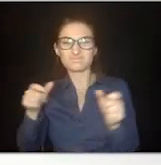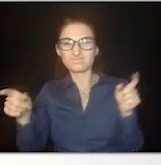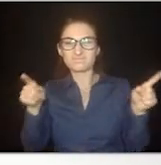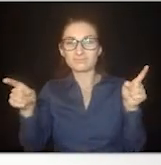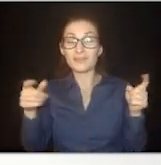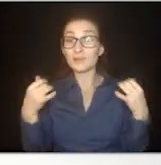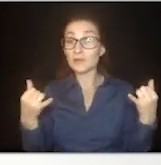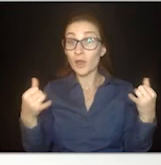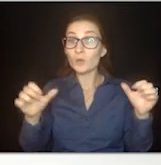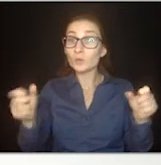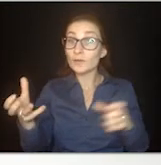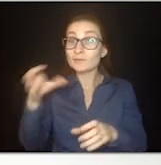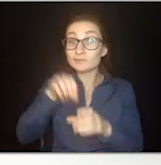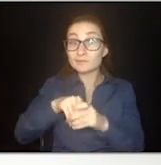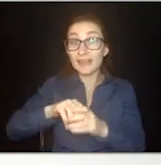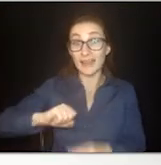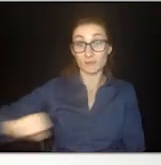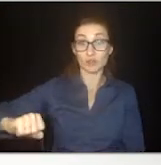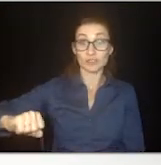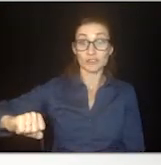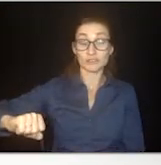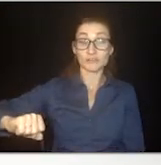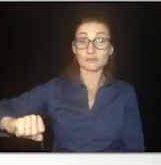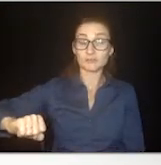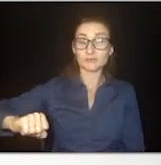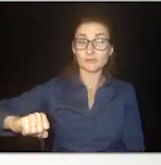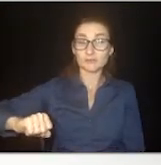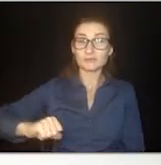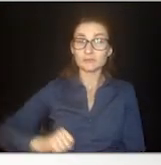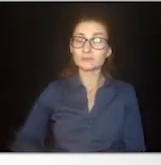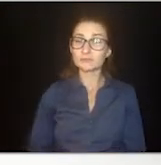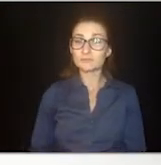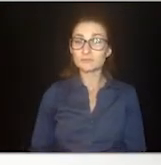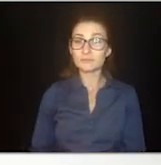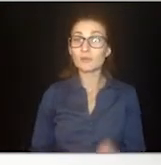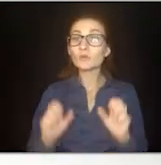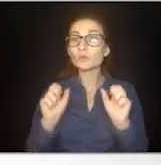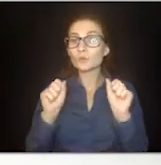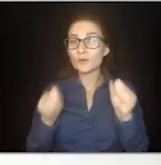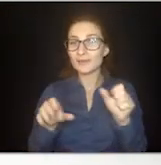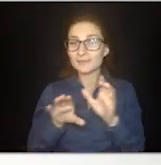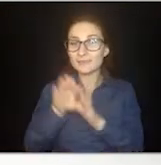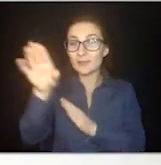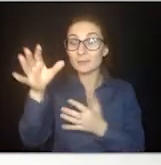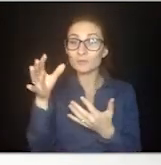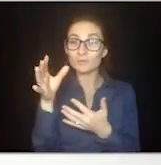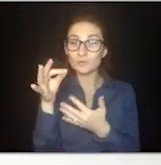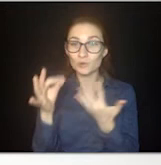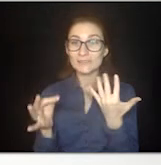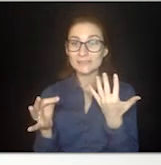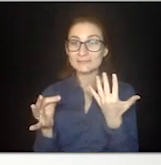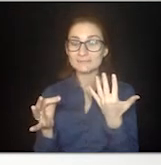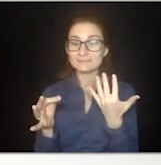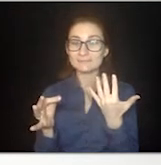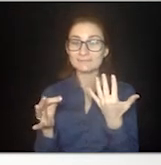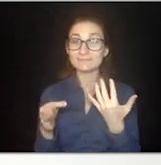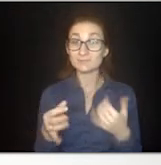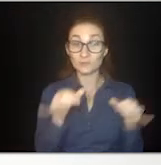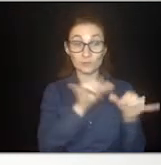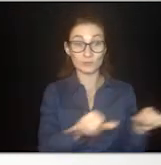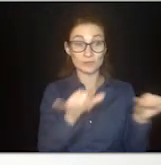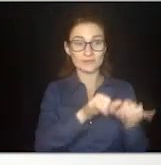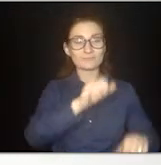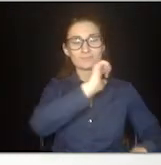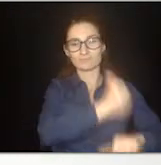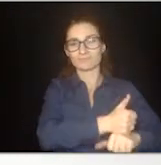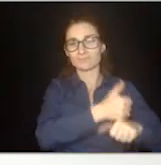is when you can start using some of those aversions because then you can start doing some choice making. He now has a